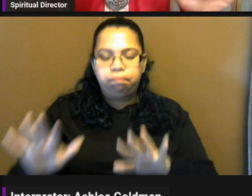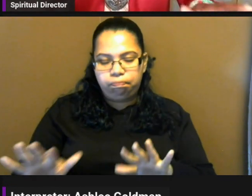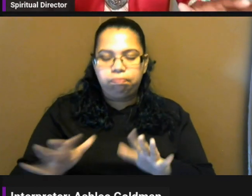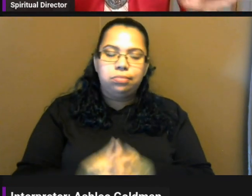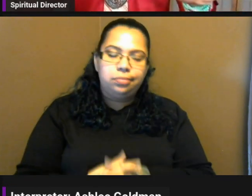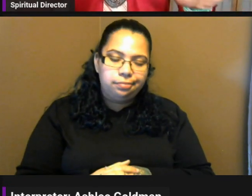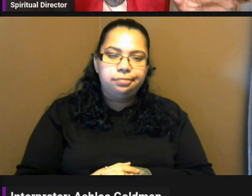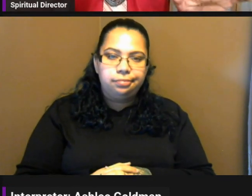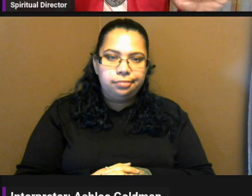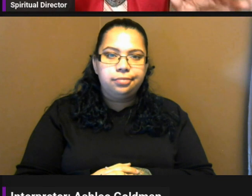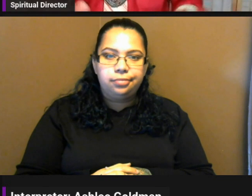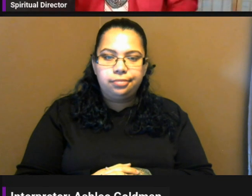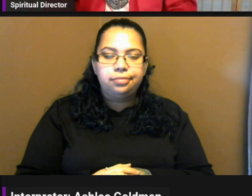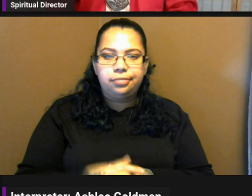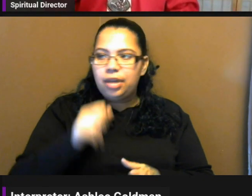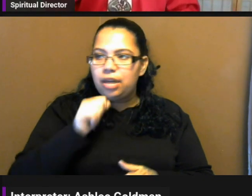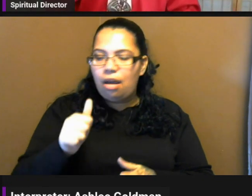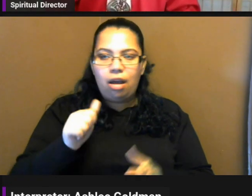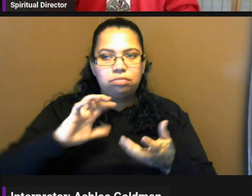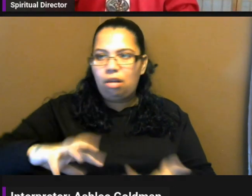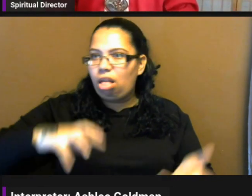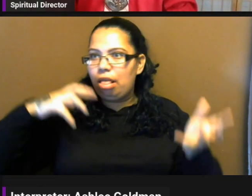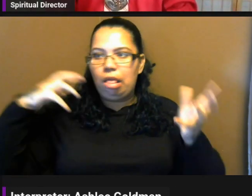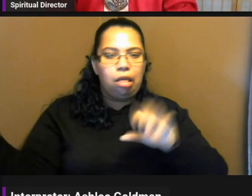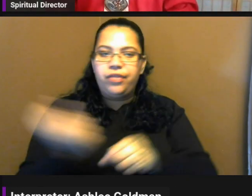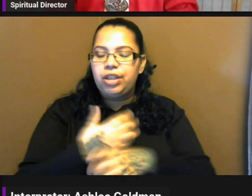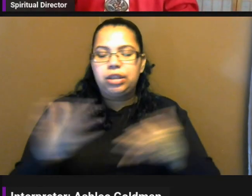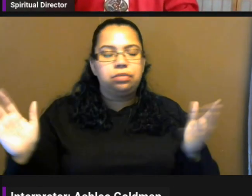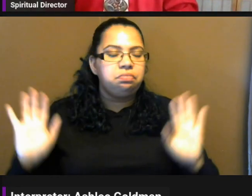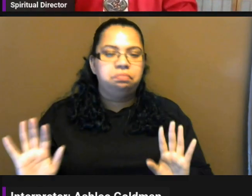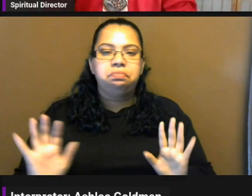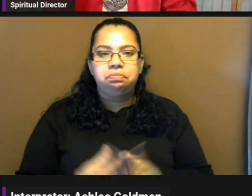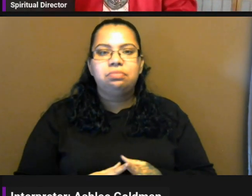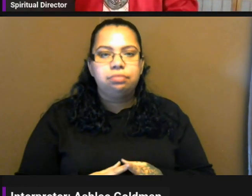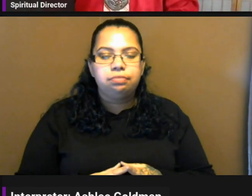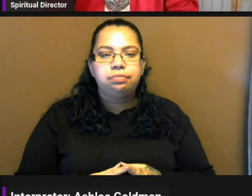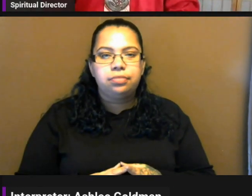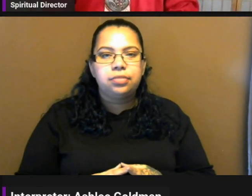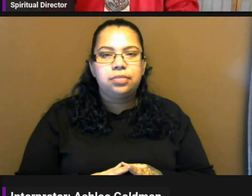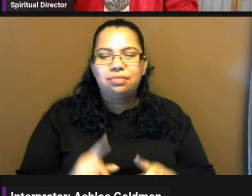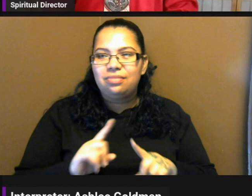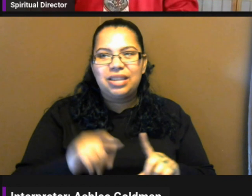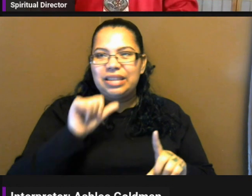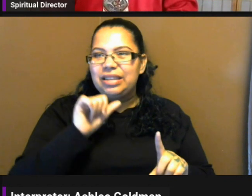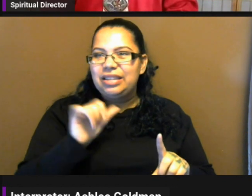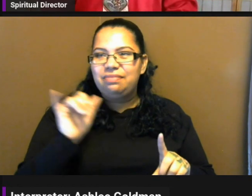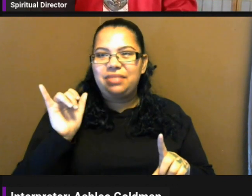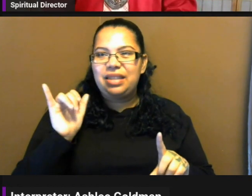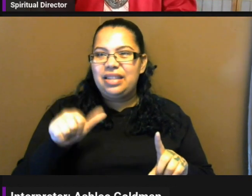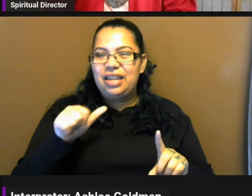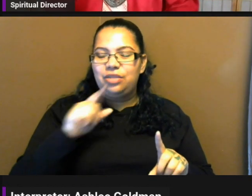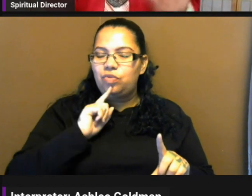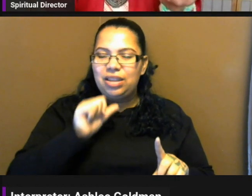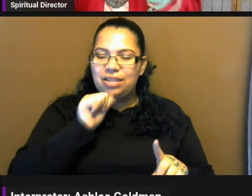to not rock the boat. But that is one of the most non-life affirming